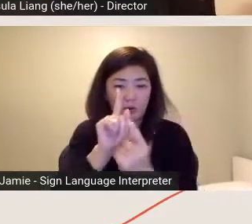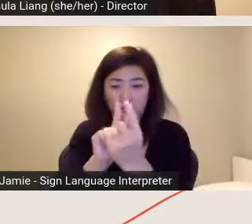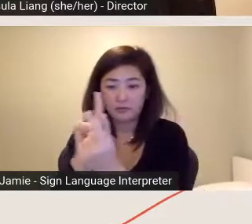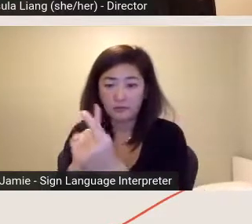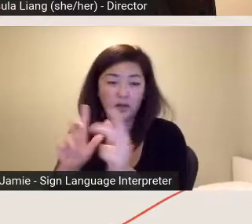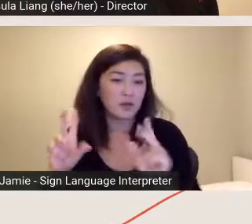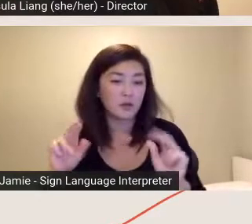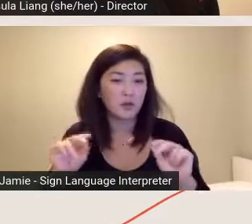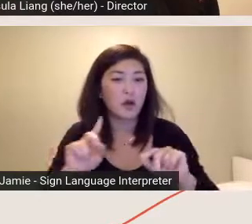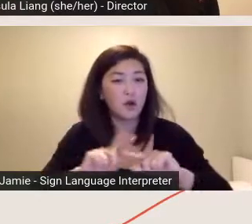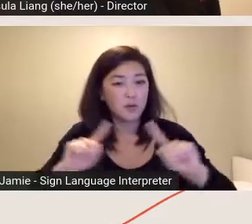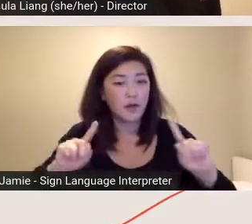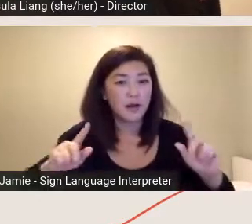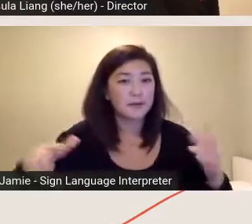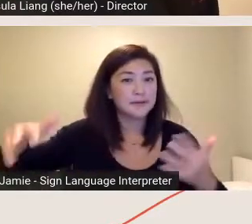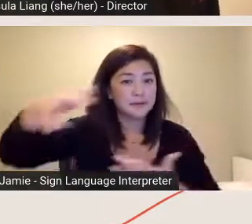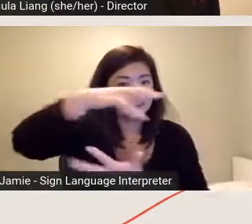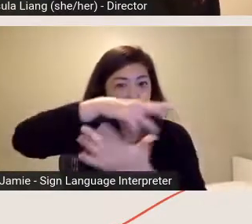large diversity of Asian people.